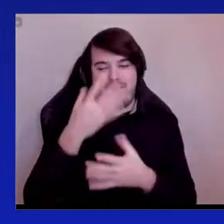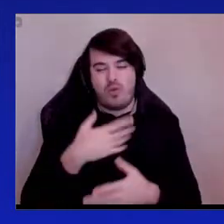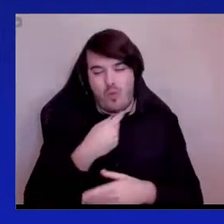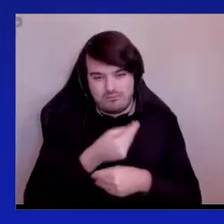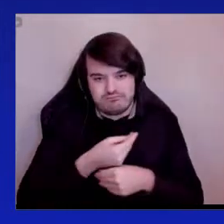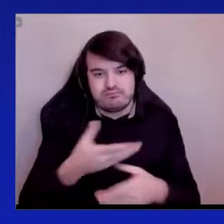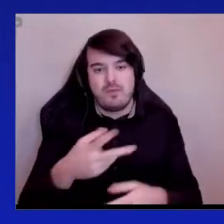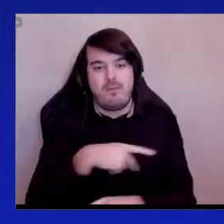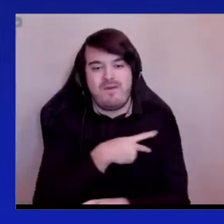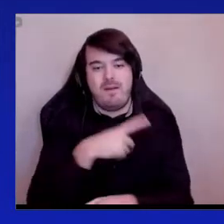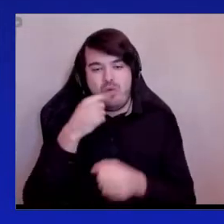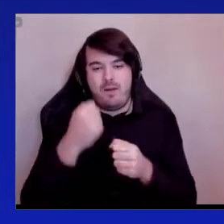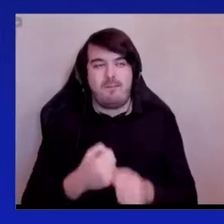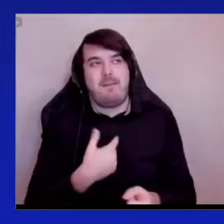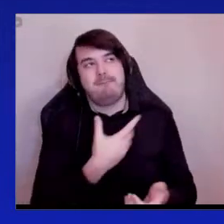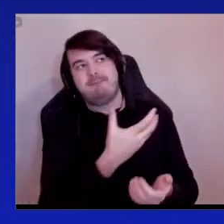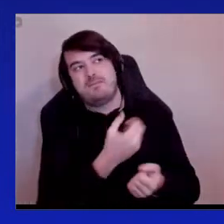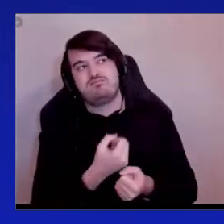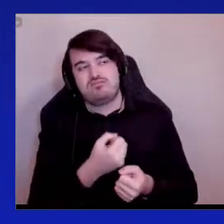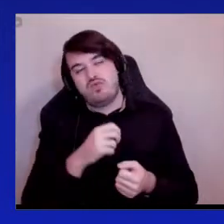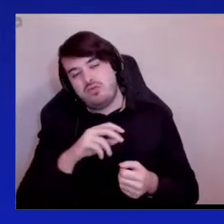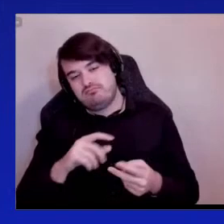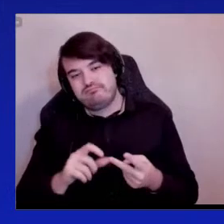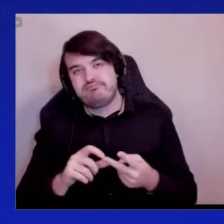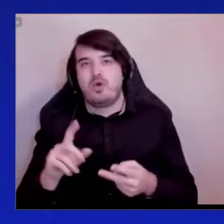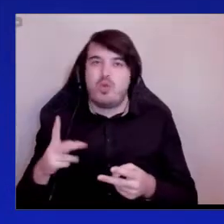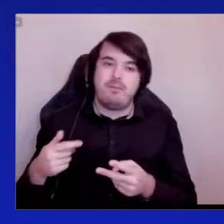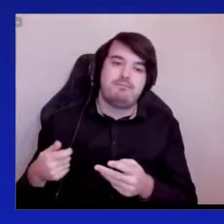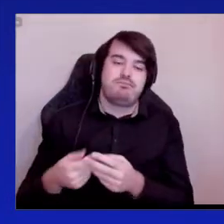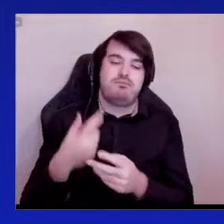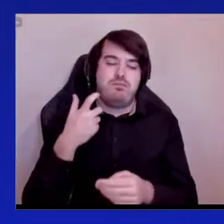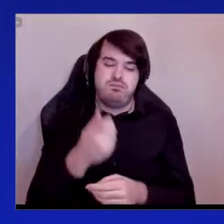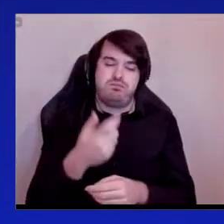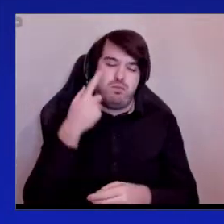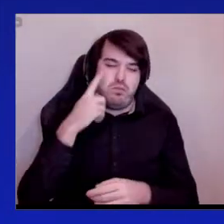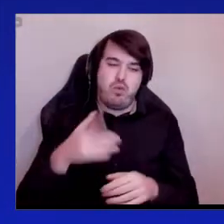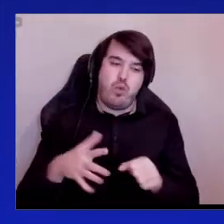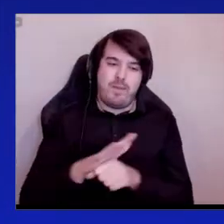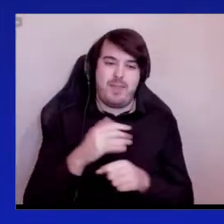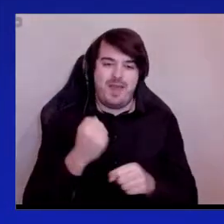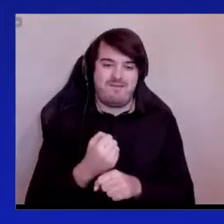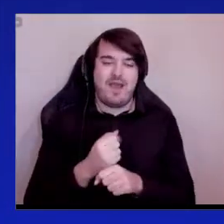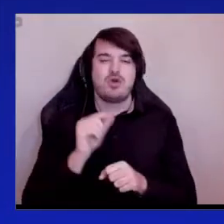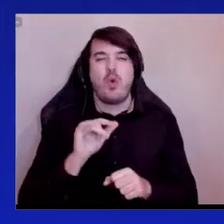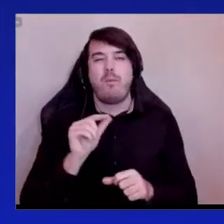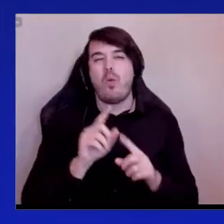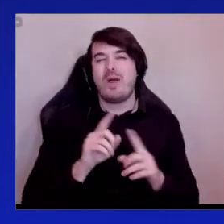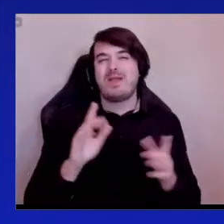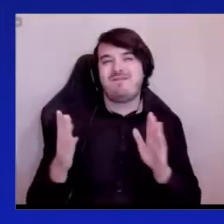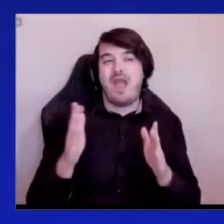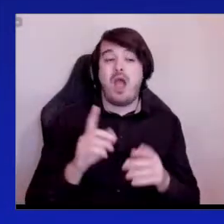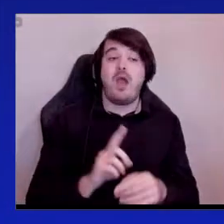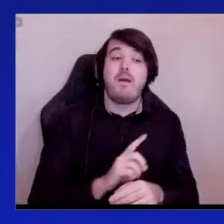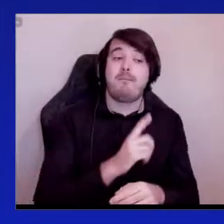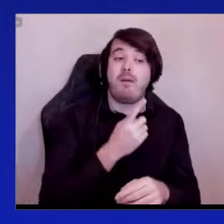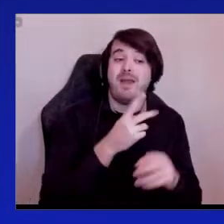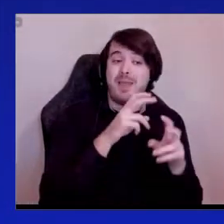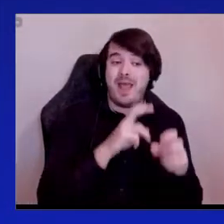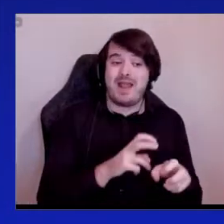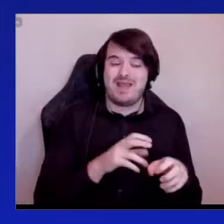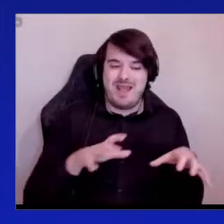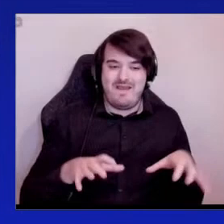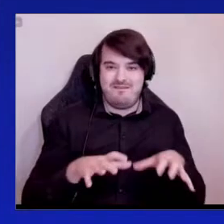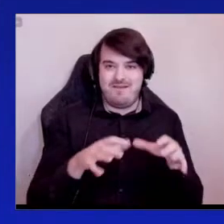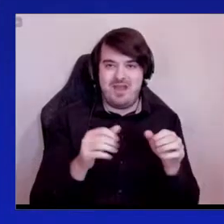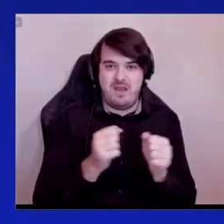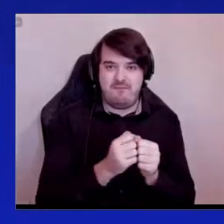but that information is going to be given to the province, and we hope that we will get the doses that we need from elsewhere to complete the